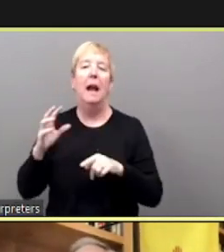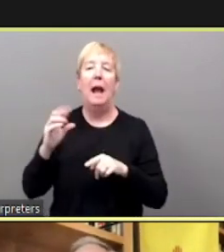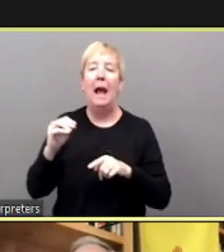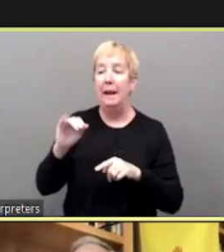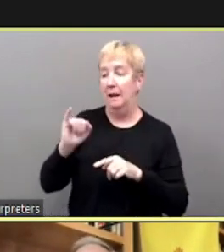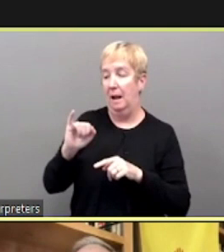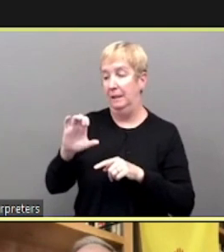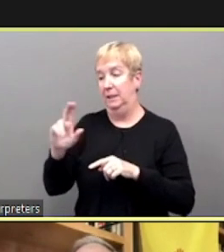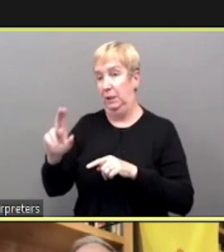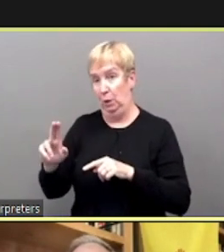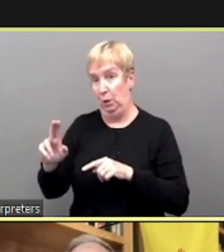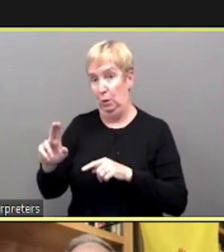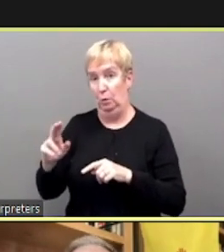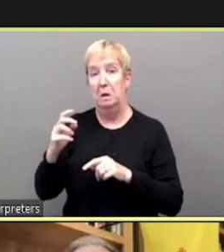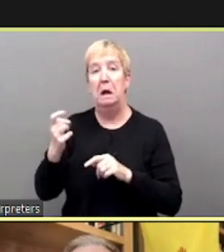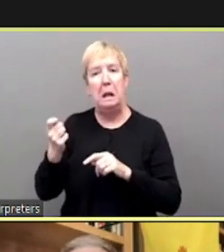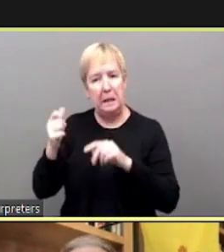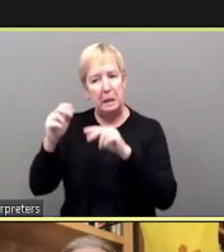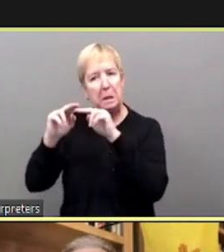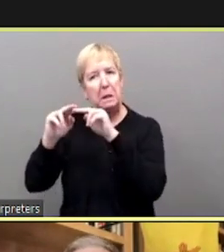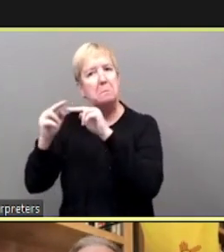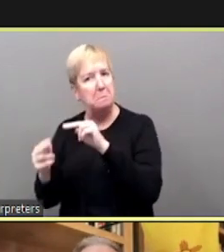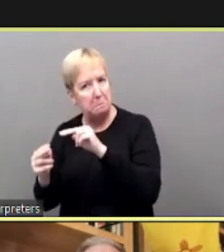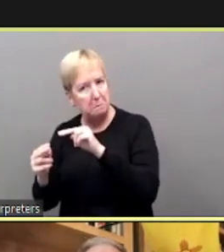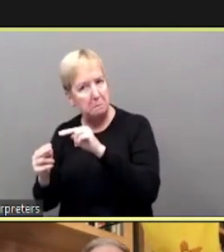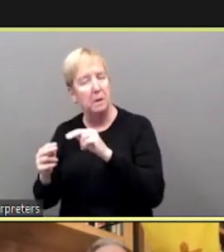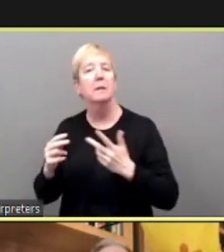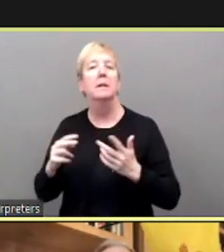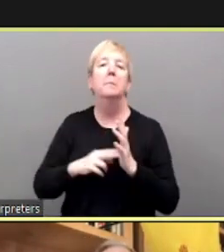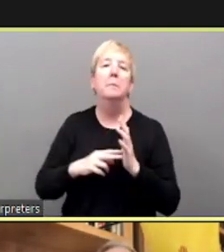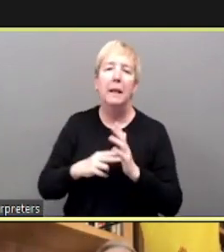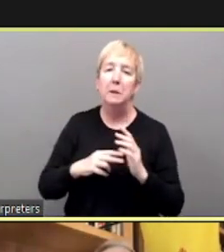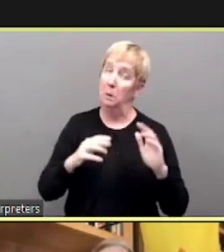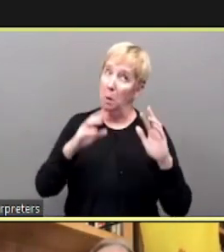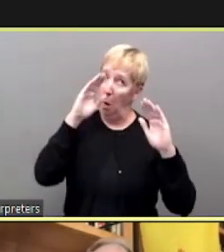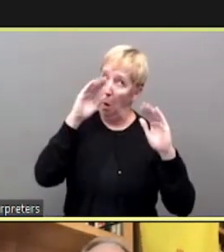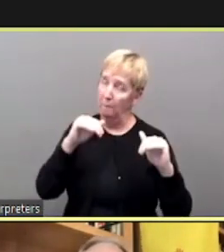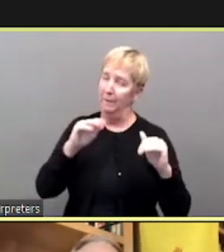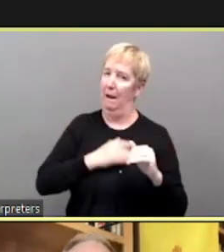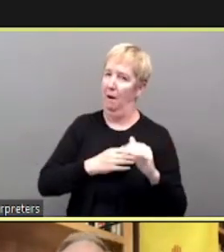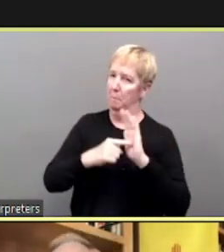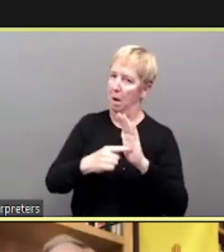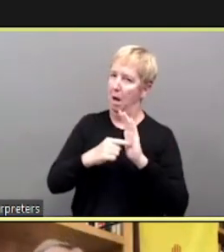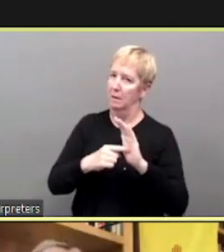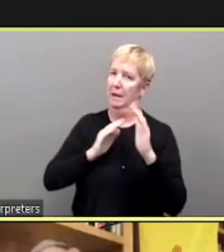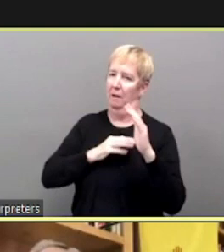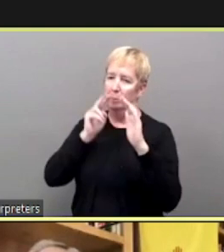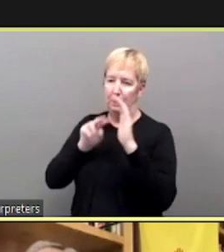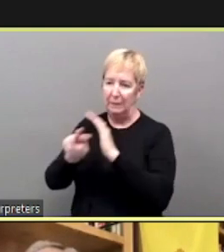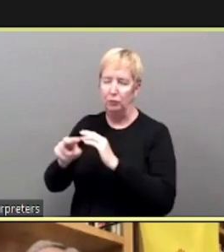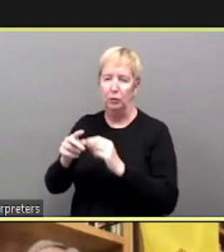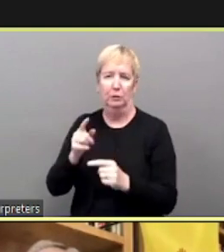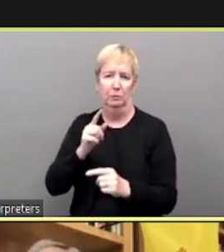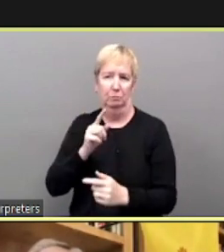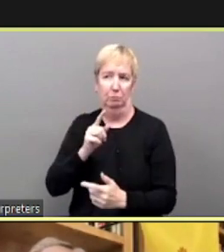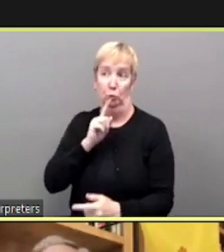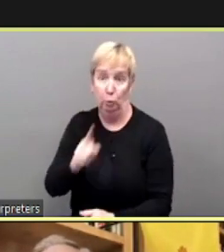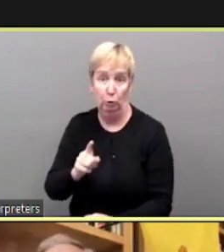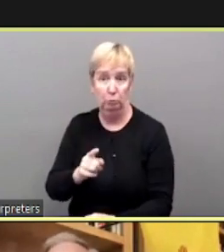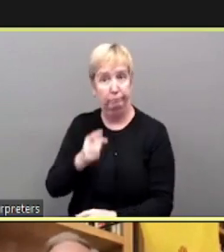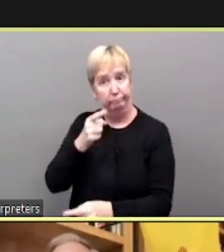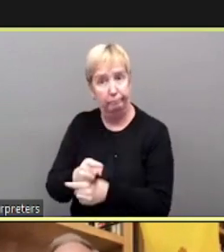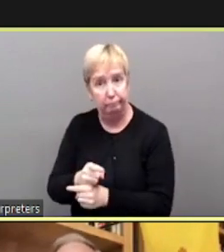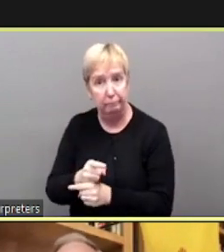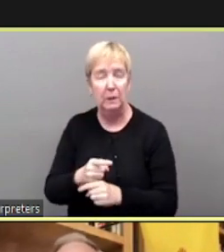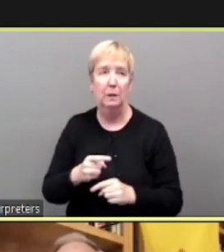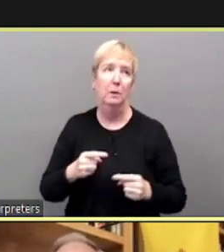with a downward trend as well. So hopefully our modeling will prove true. Hopefully we'll give a break to some of our hospitals. You know, we've been